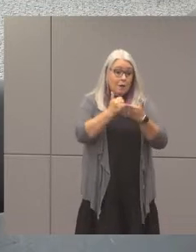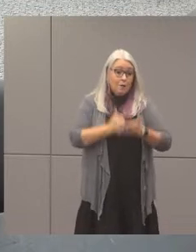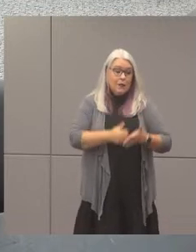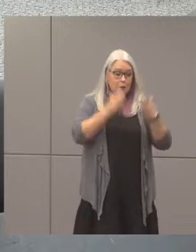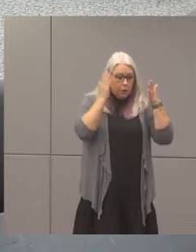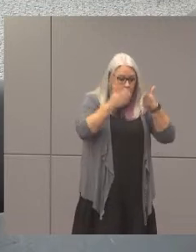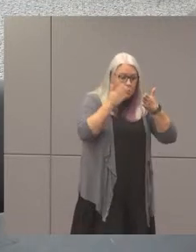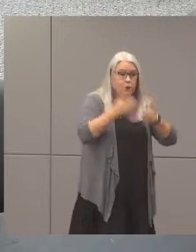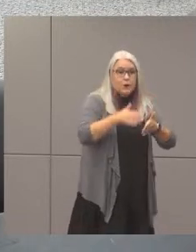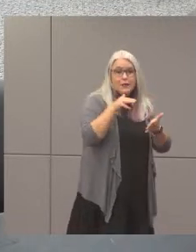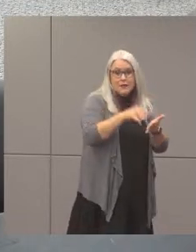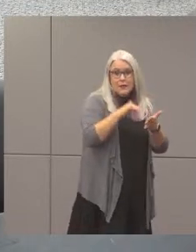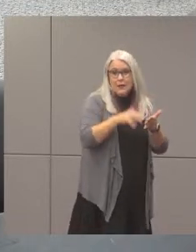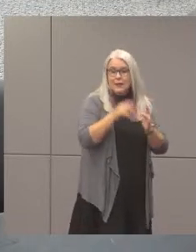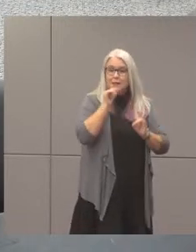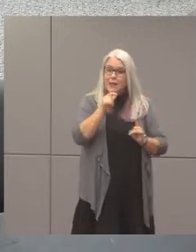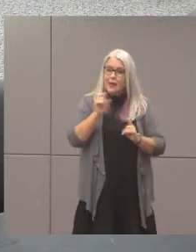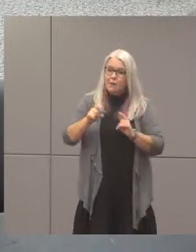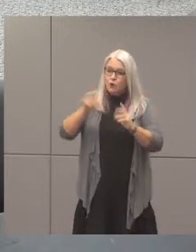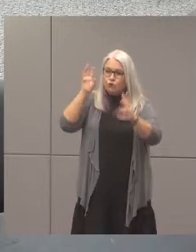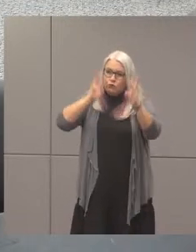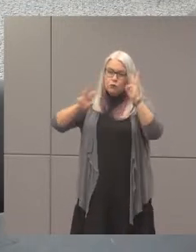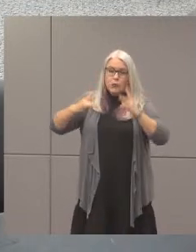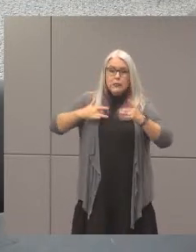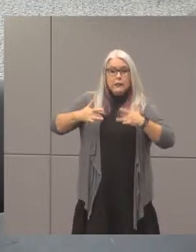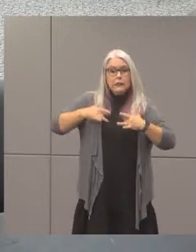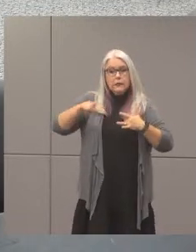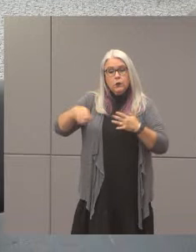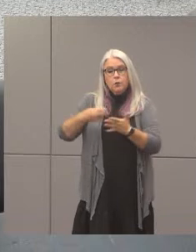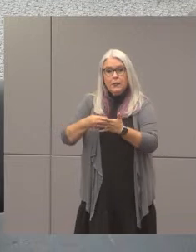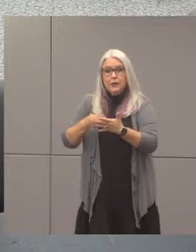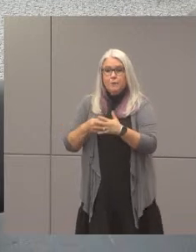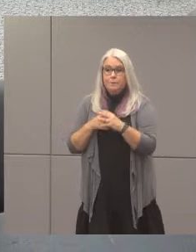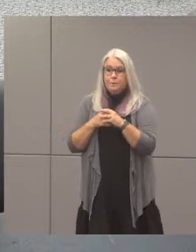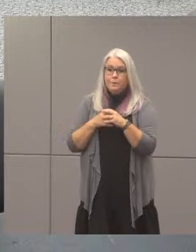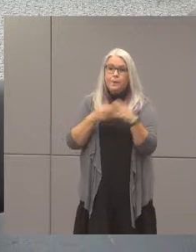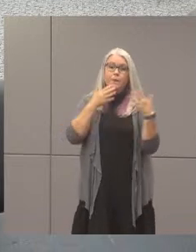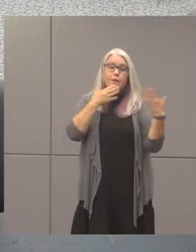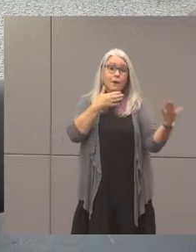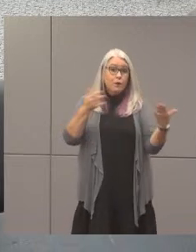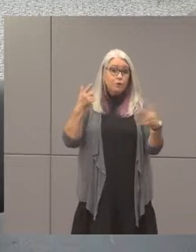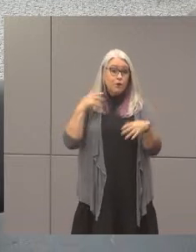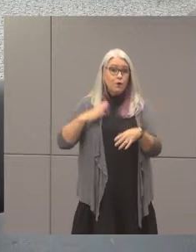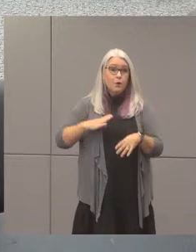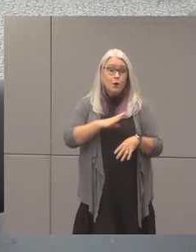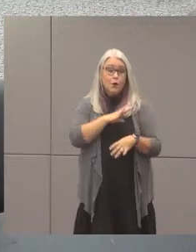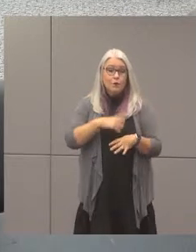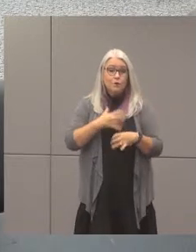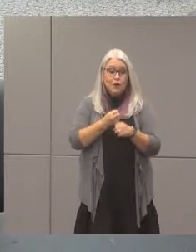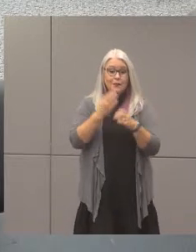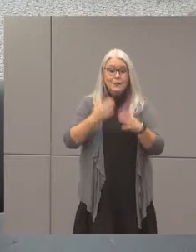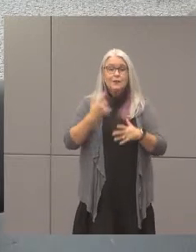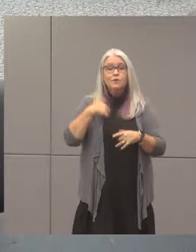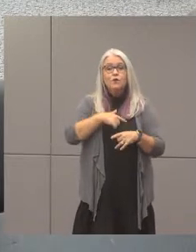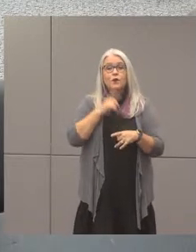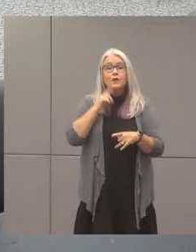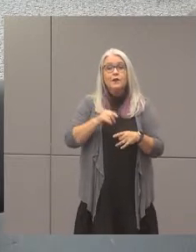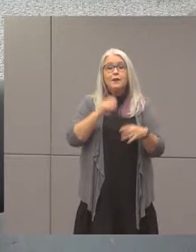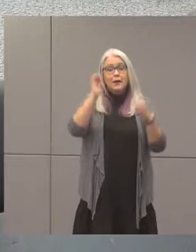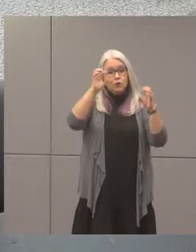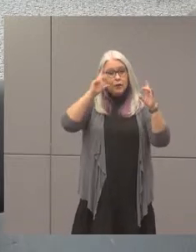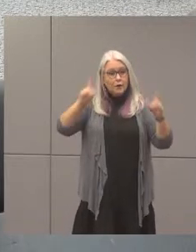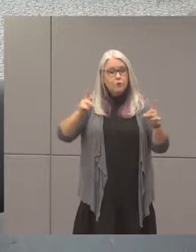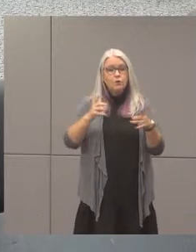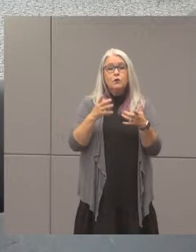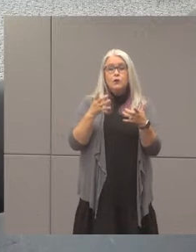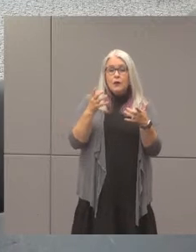of focusing on the funds. I also want to give a shout out to the Board of Trustees for fostering educational and development opportunities